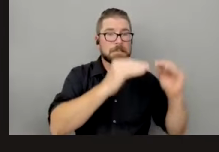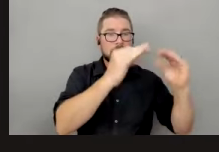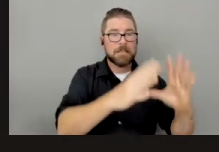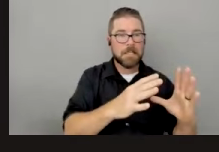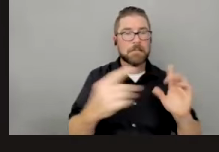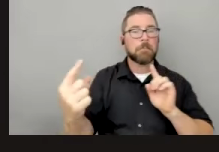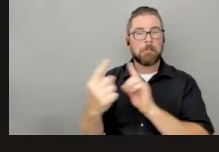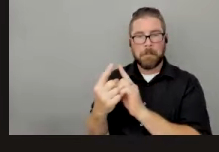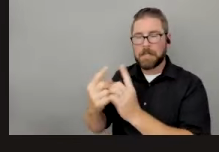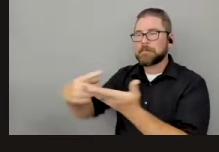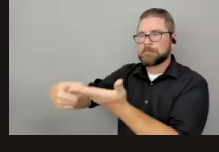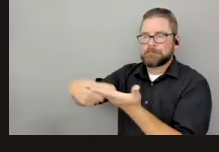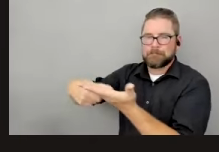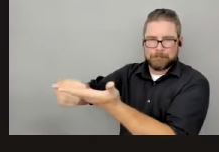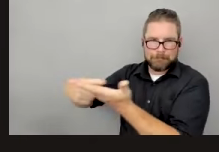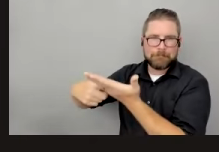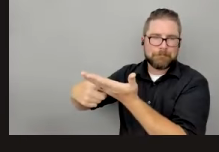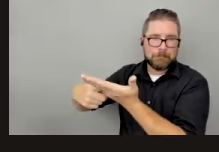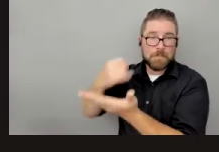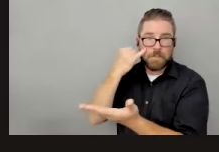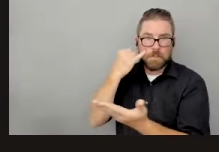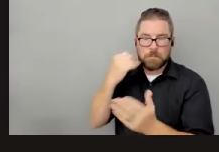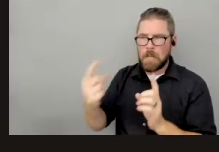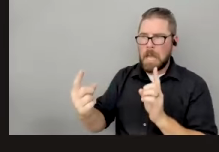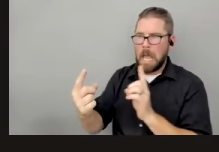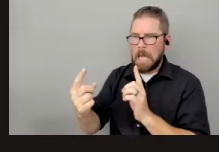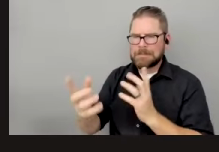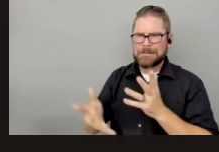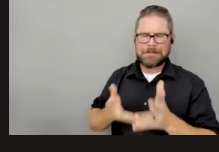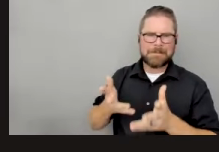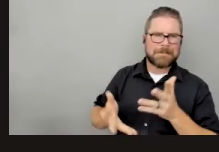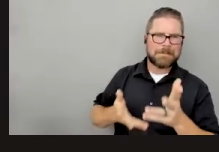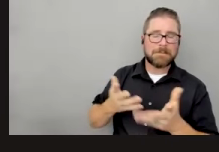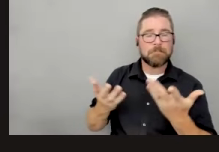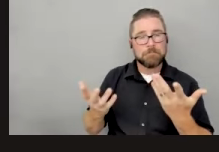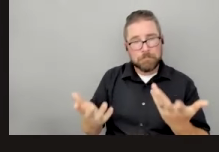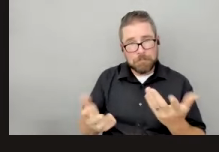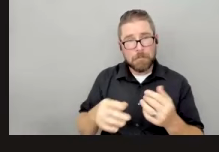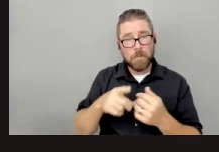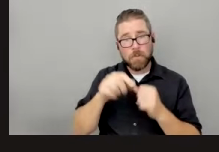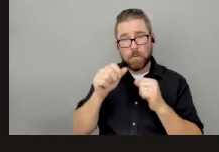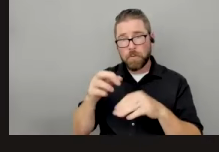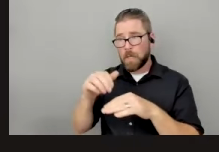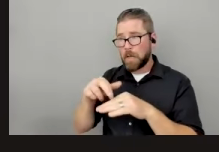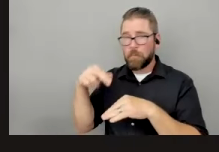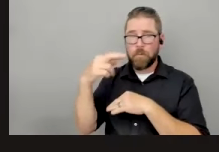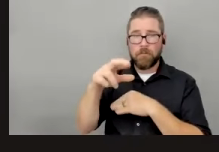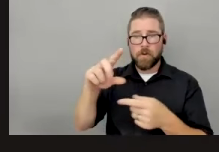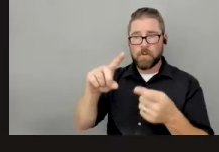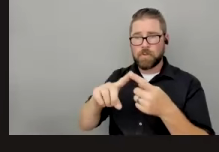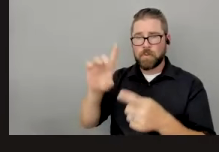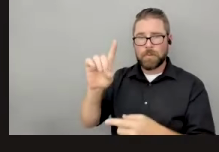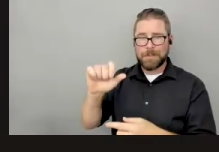you're not comfortable having that conversation with the student, I see a reference of refer them to the dean. I would just rope